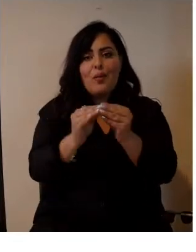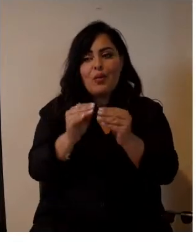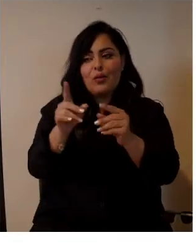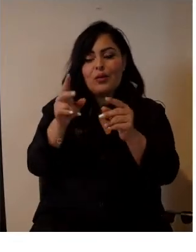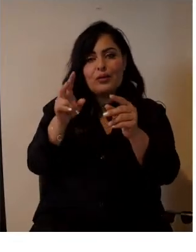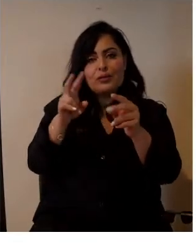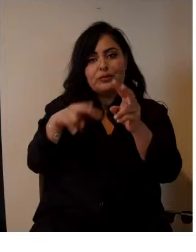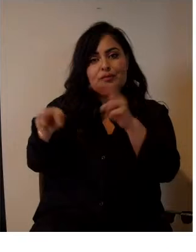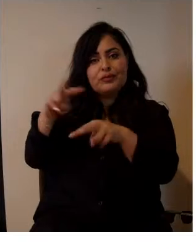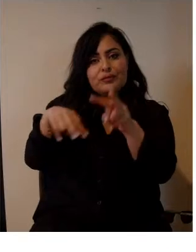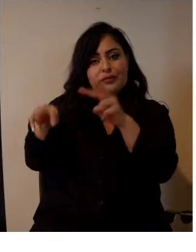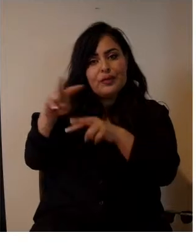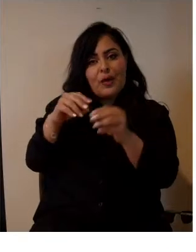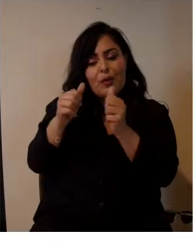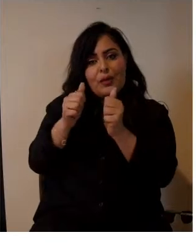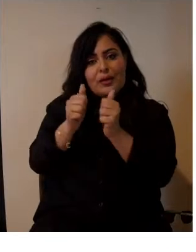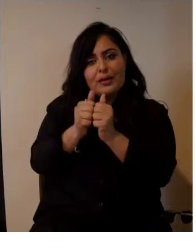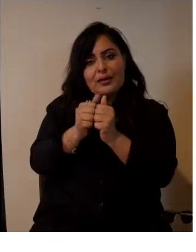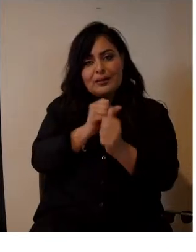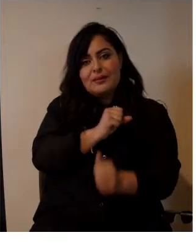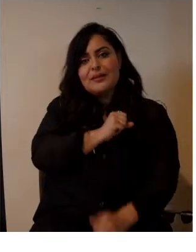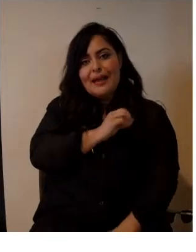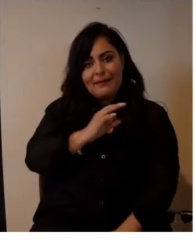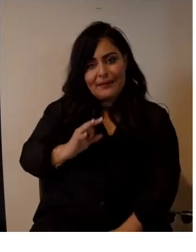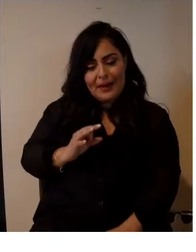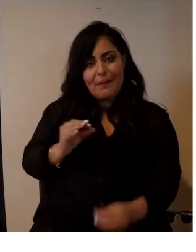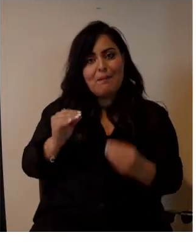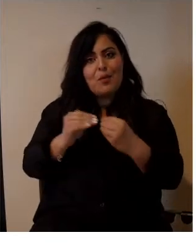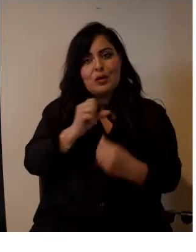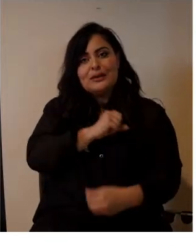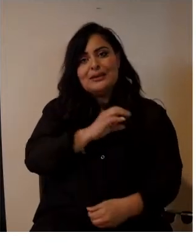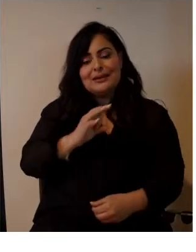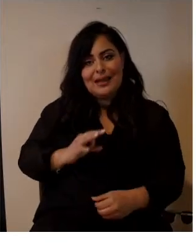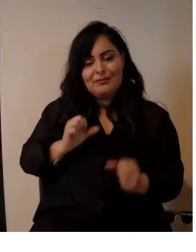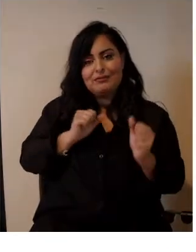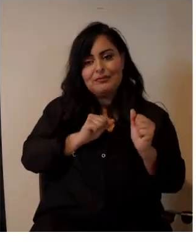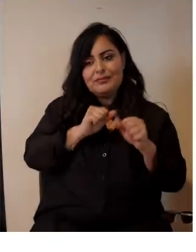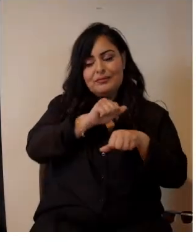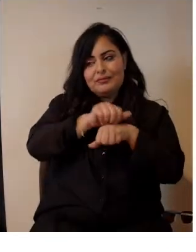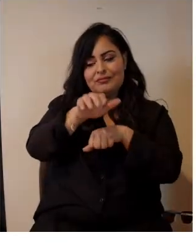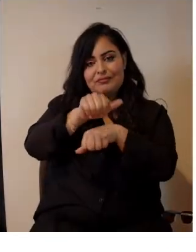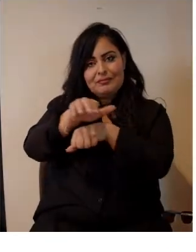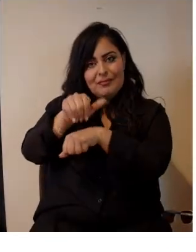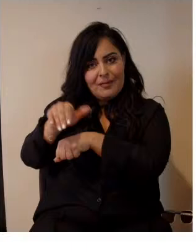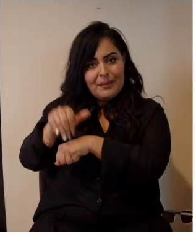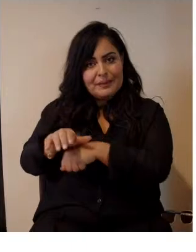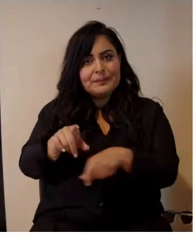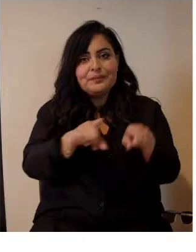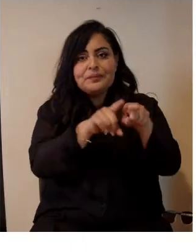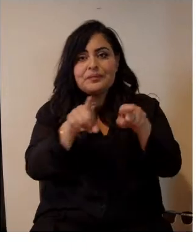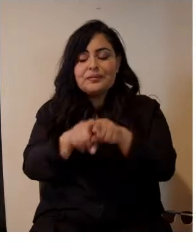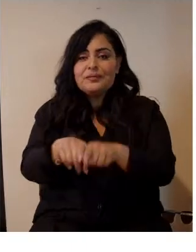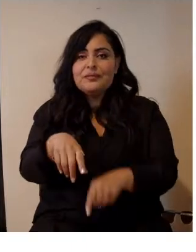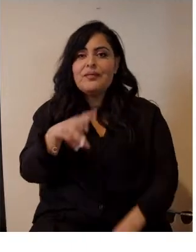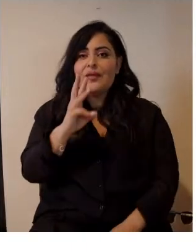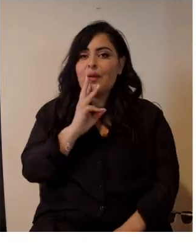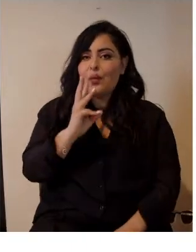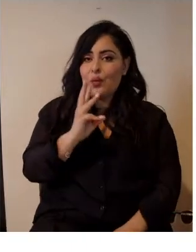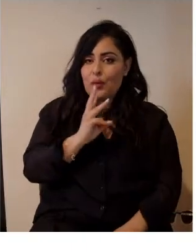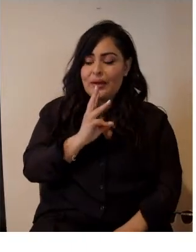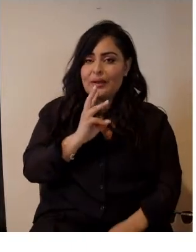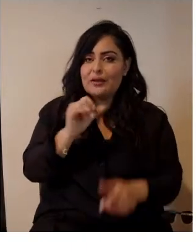with additional personnel, whether it be engines, hand crews. Water tenders are a big one because our water system has been